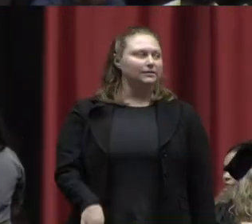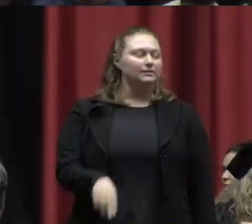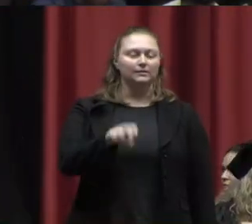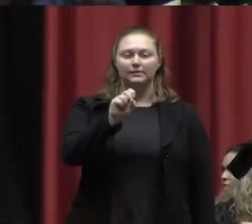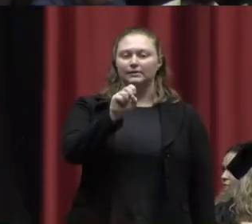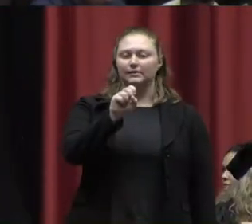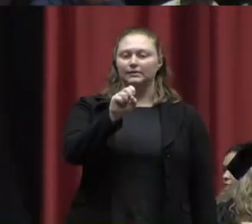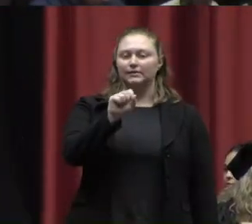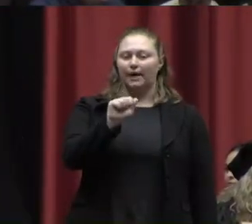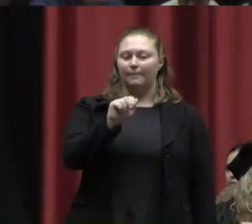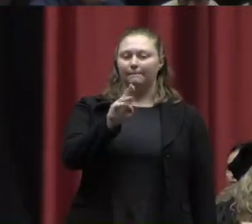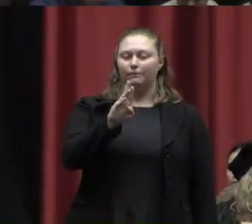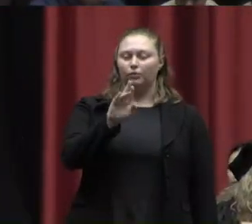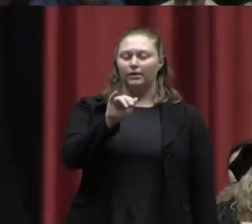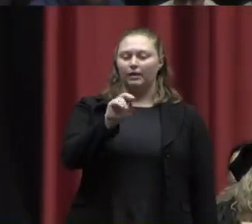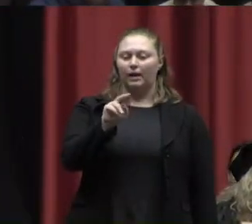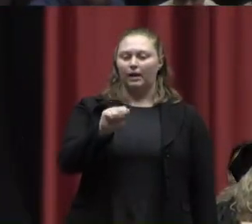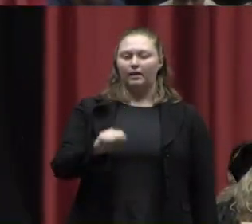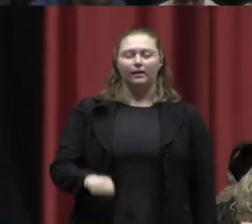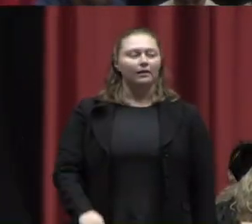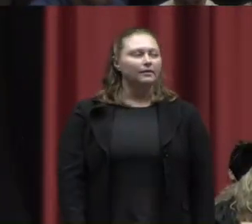Sabrina Mason.